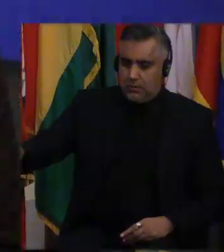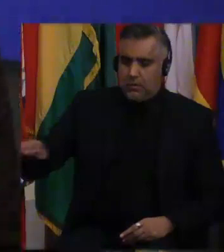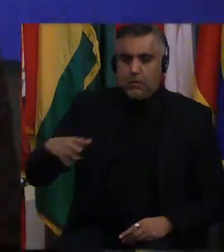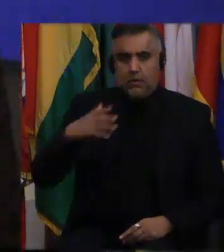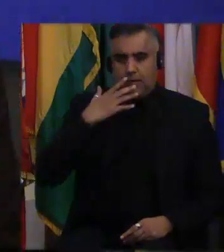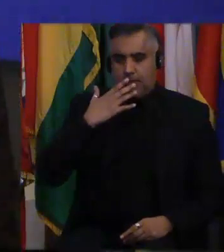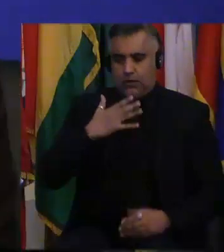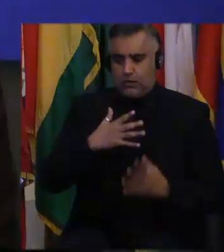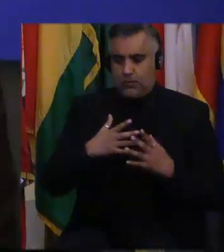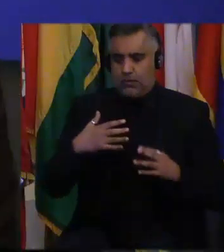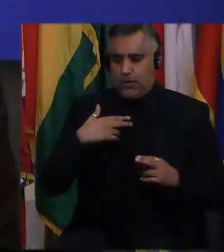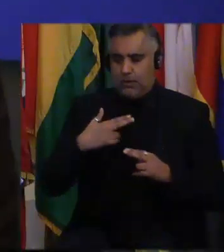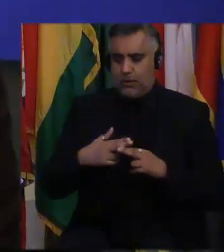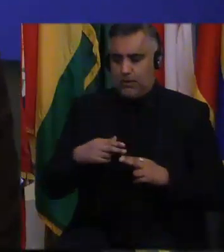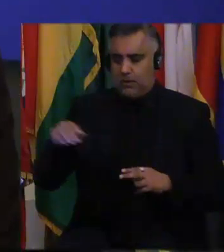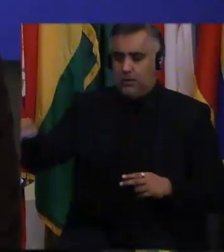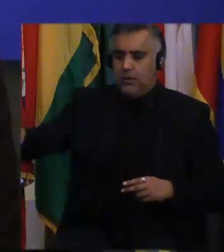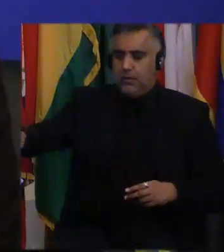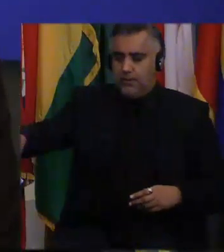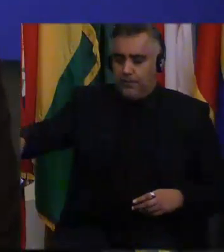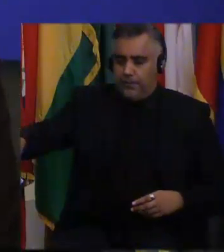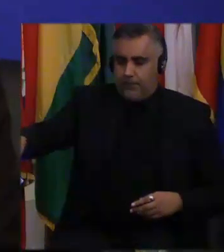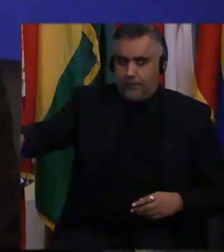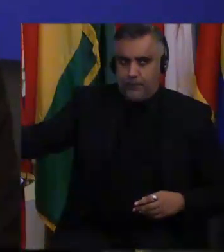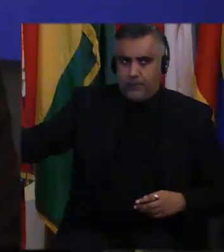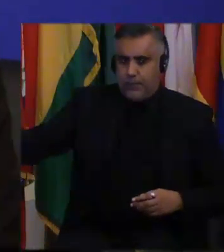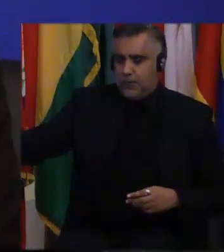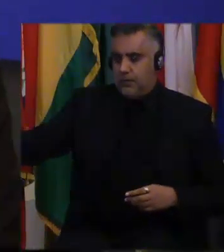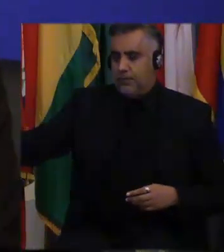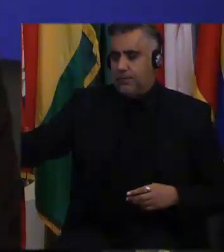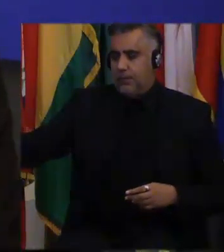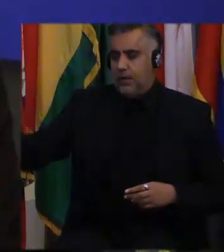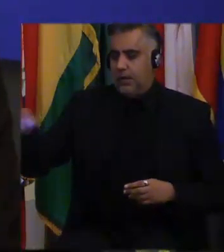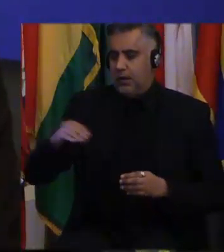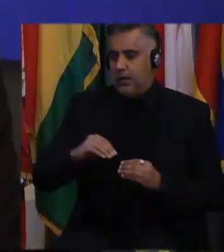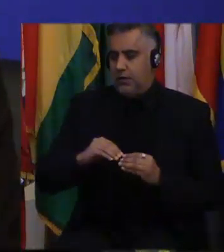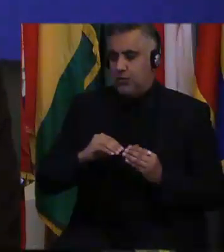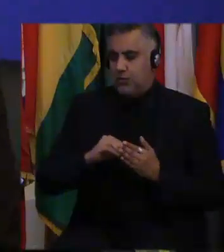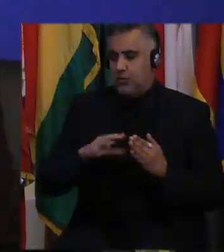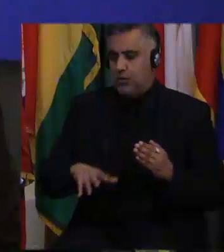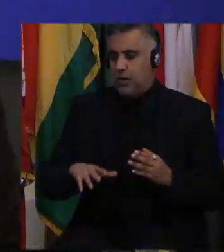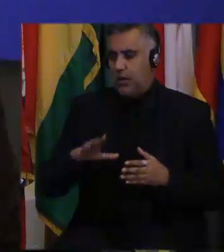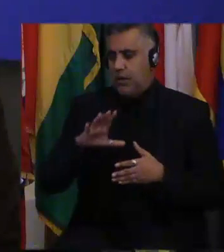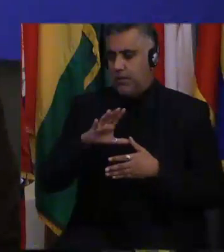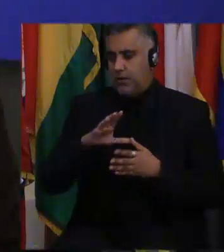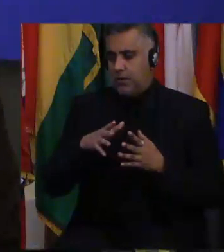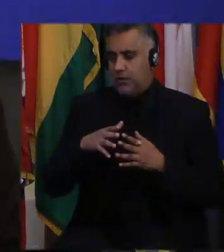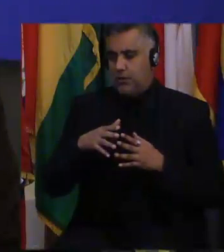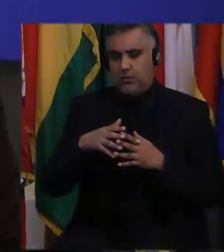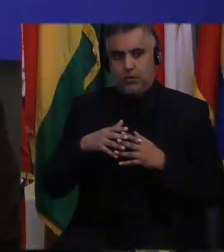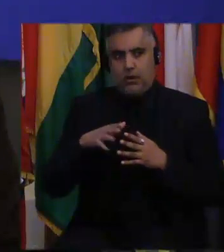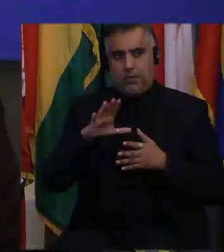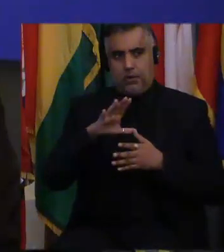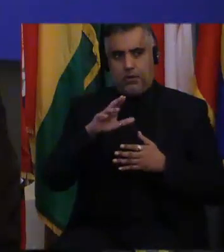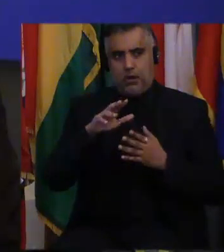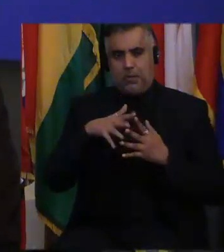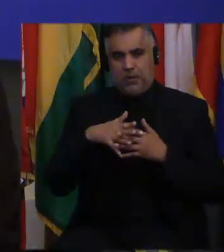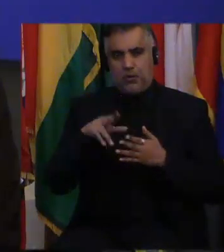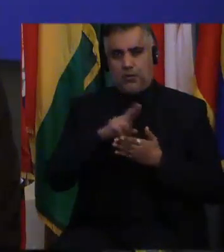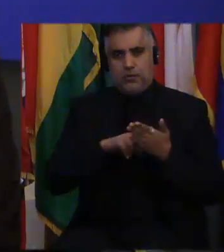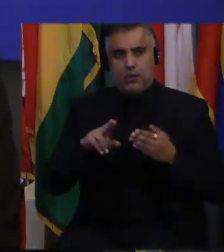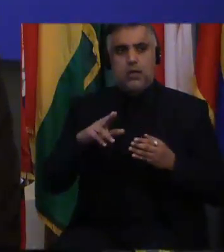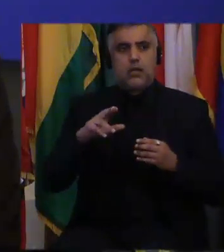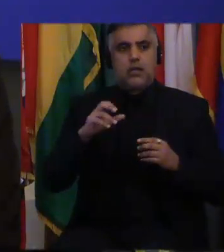Hi, thank you so much. My name is Sasa Tong. I am a student at American University. My question has to do with sexual harassment in public